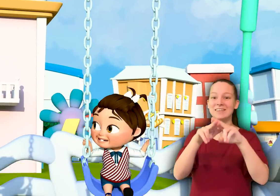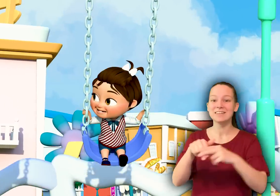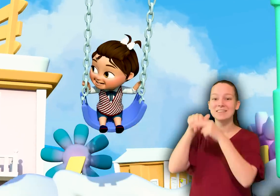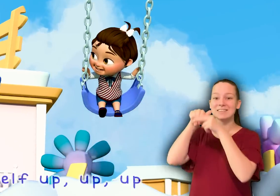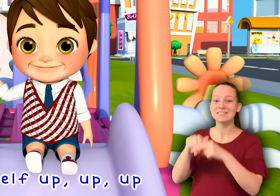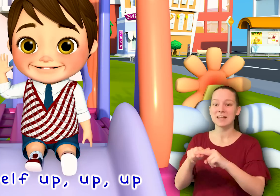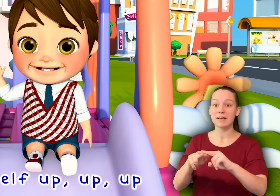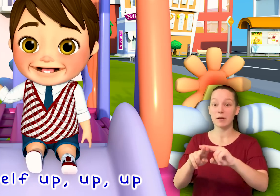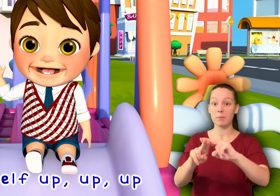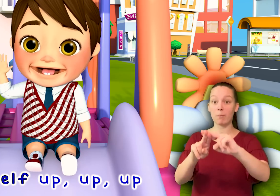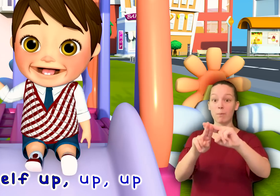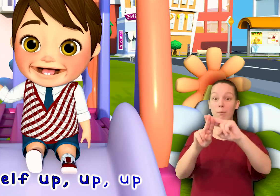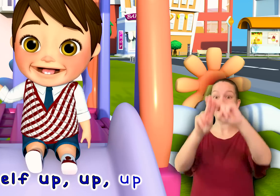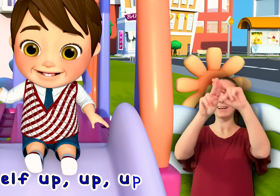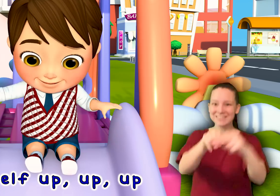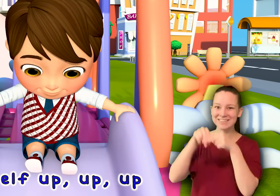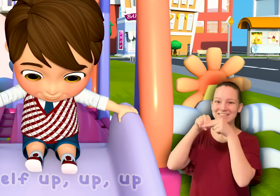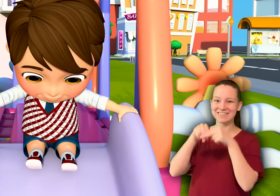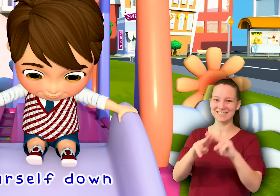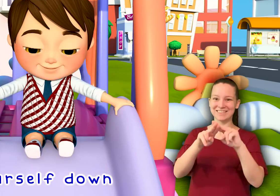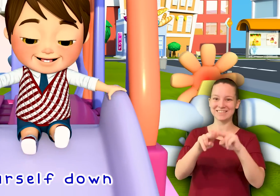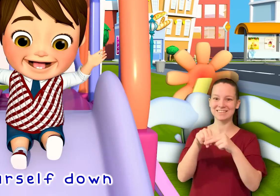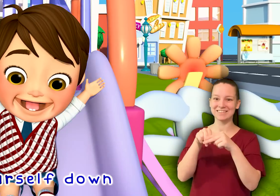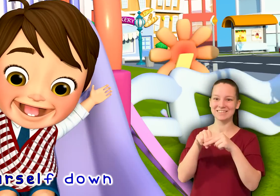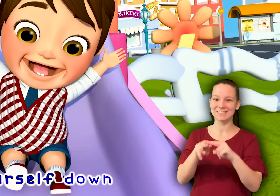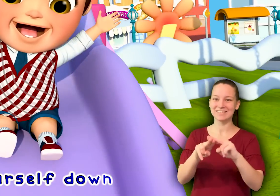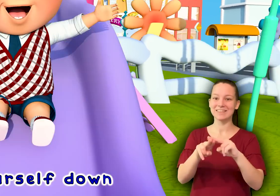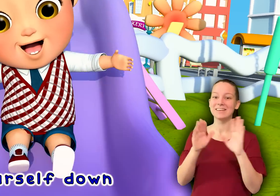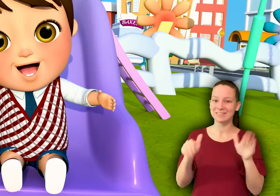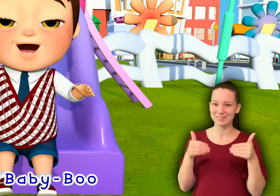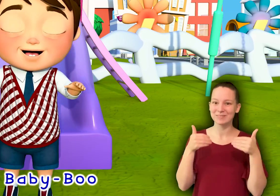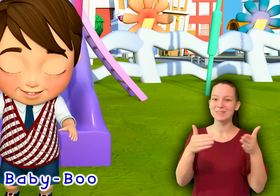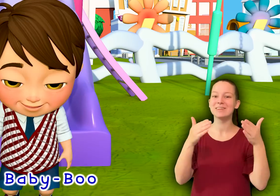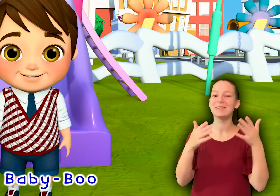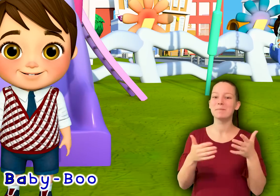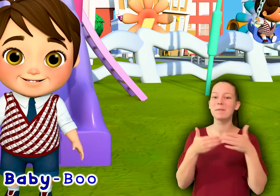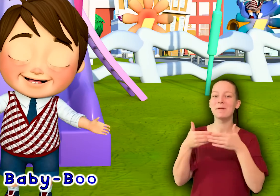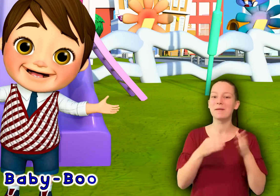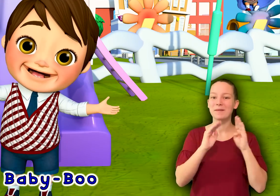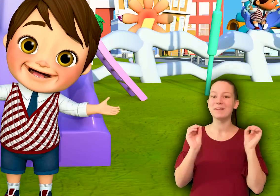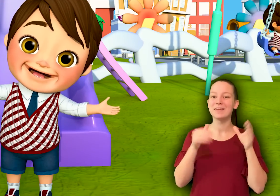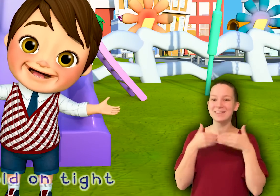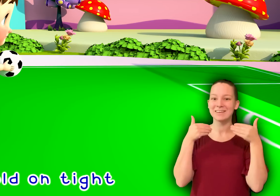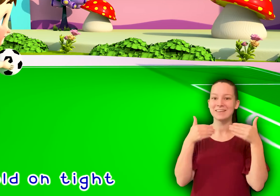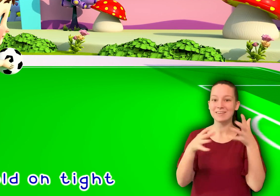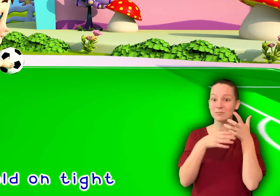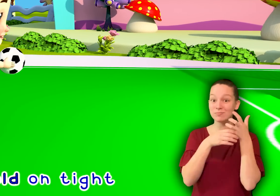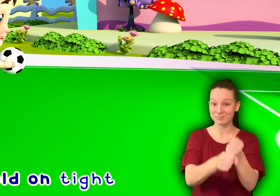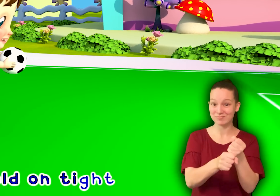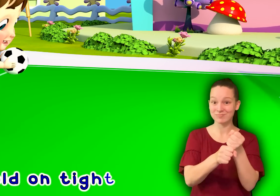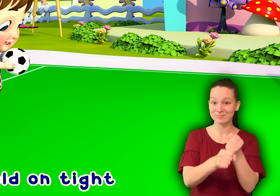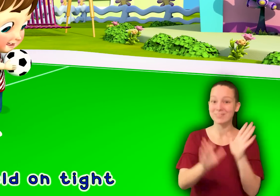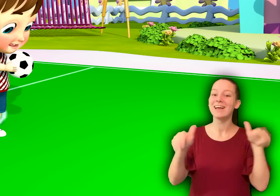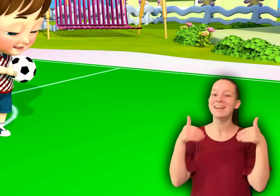about you swing yourself up up up and bring yourself down here we go baby boo here we